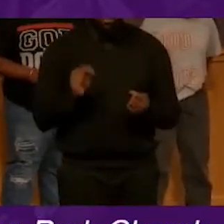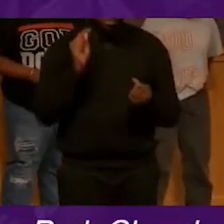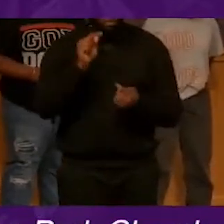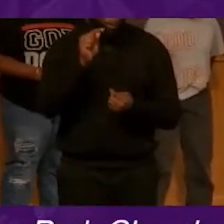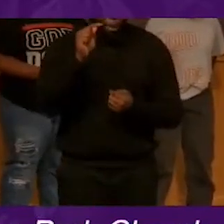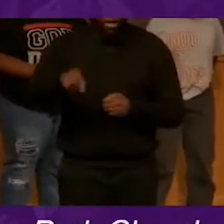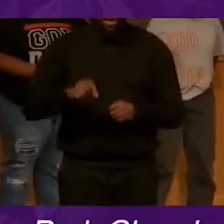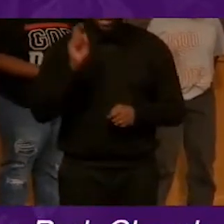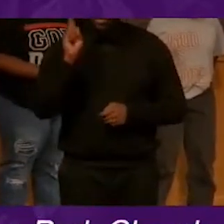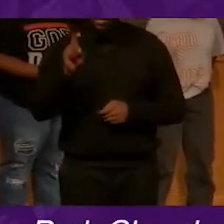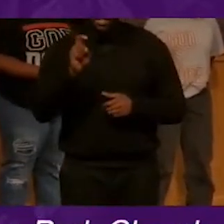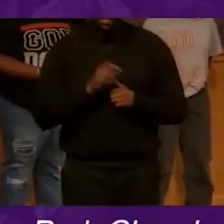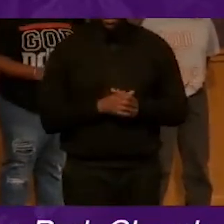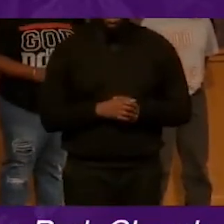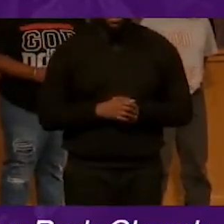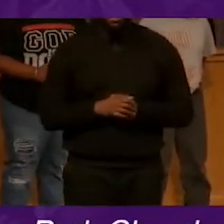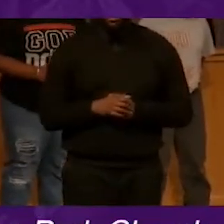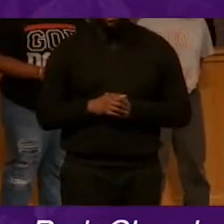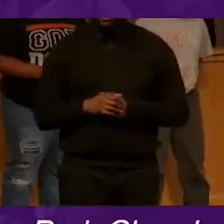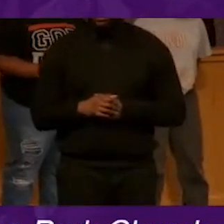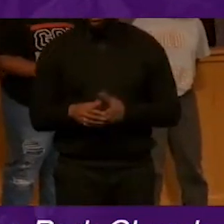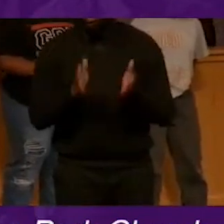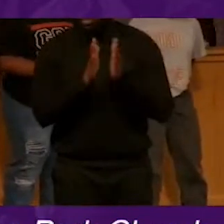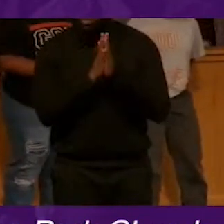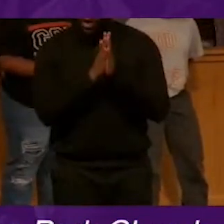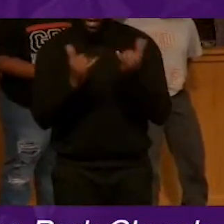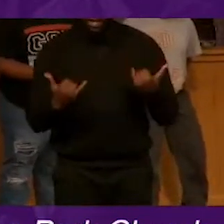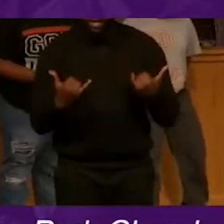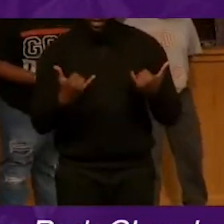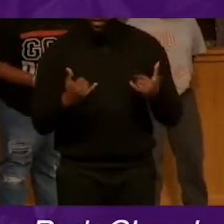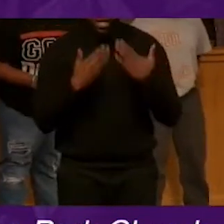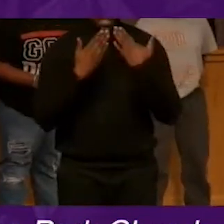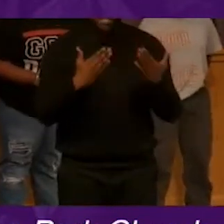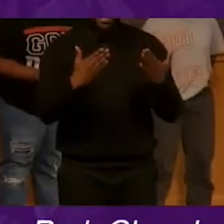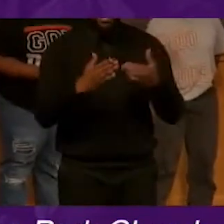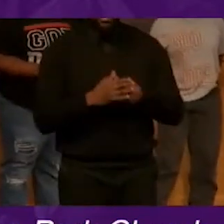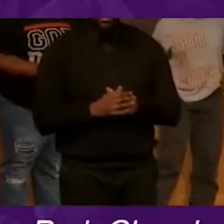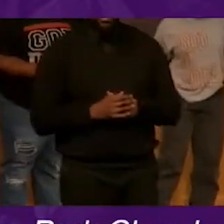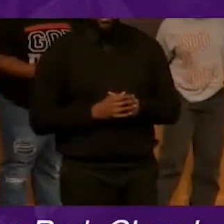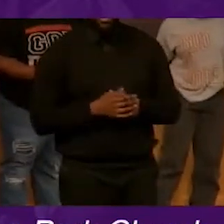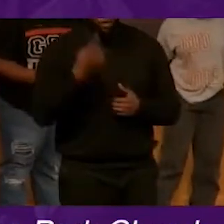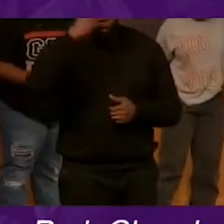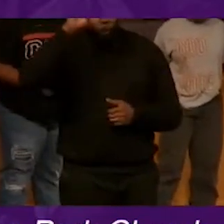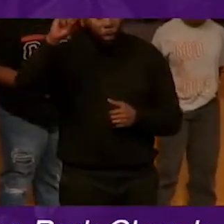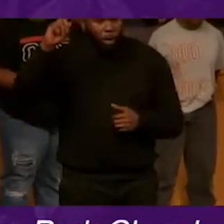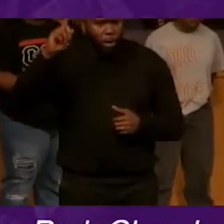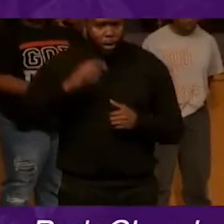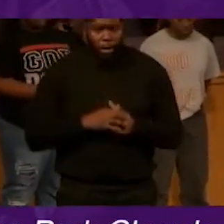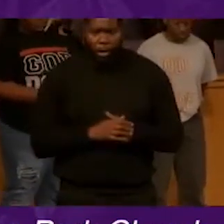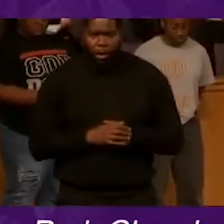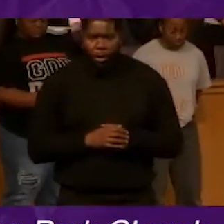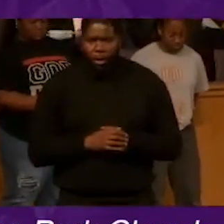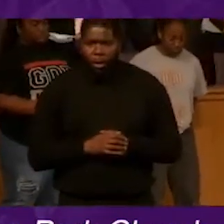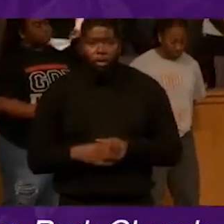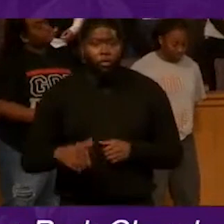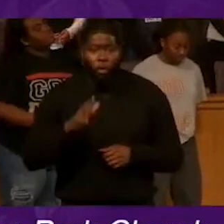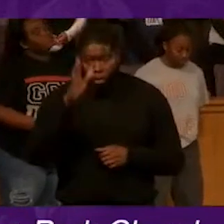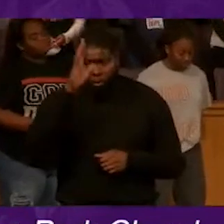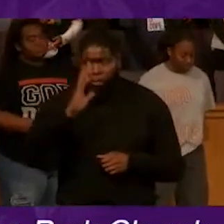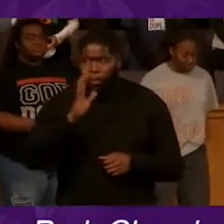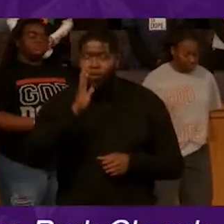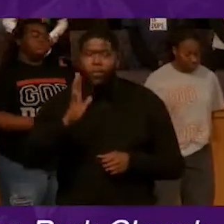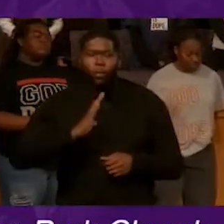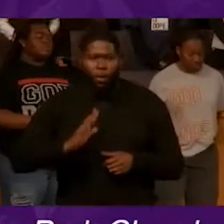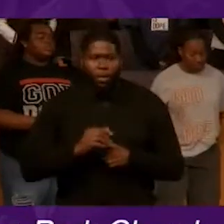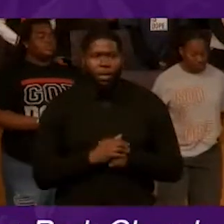of need. God, we pray now, thank you for the women